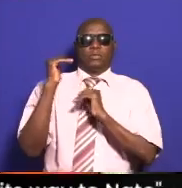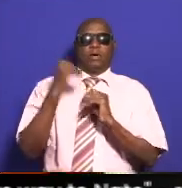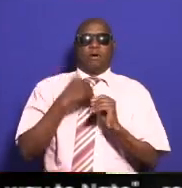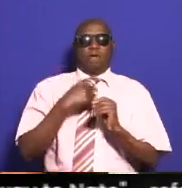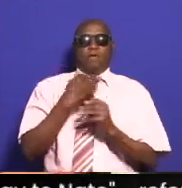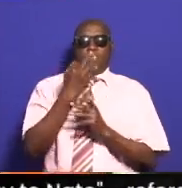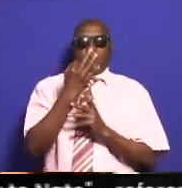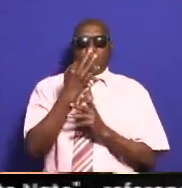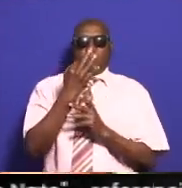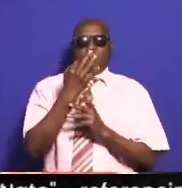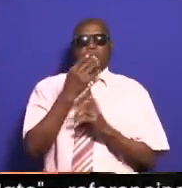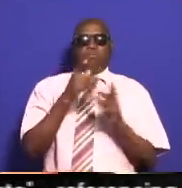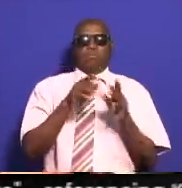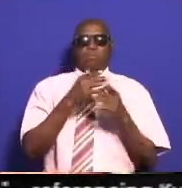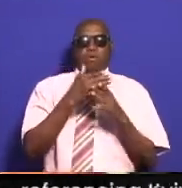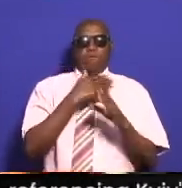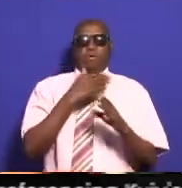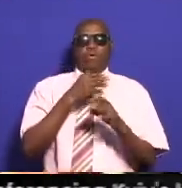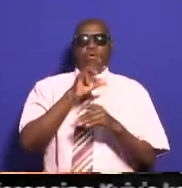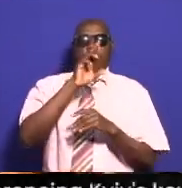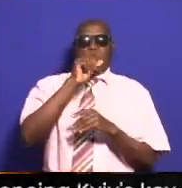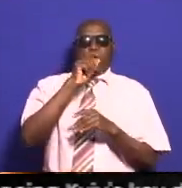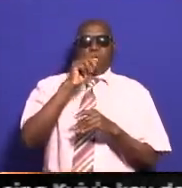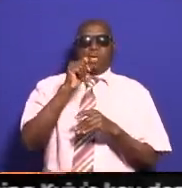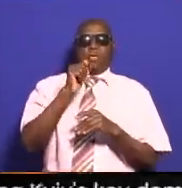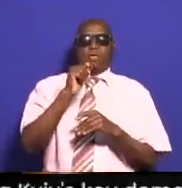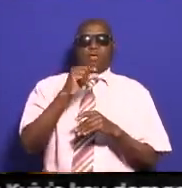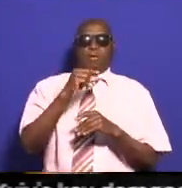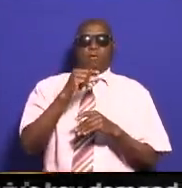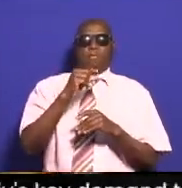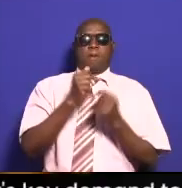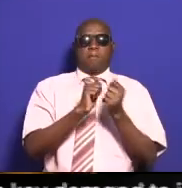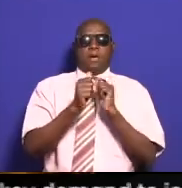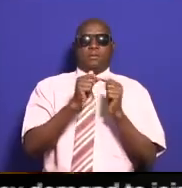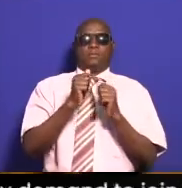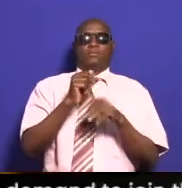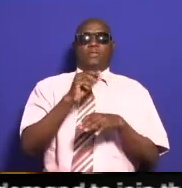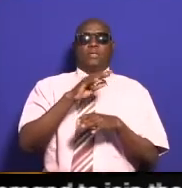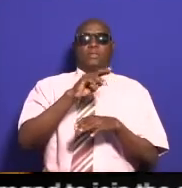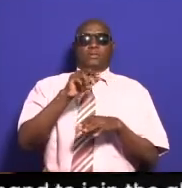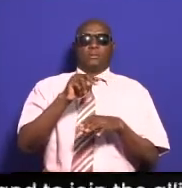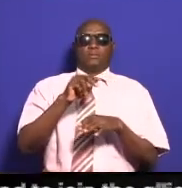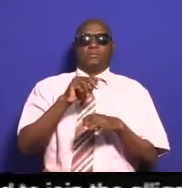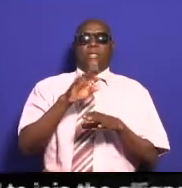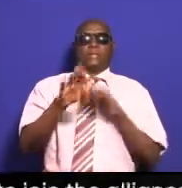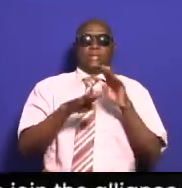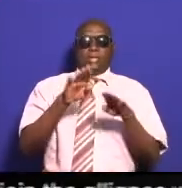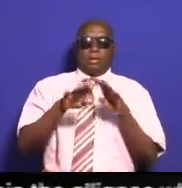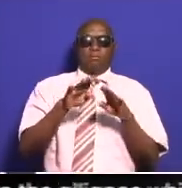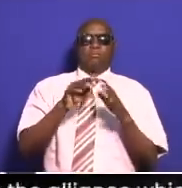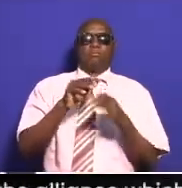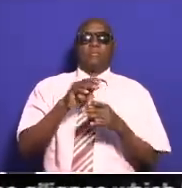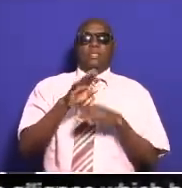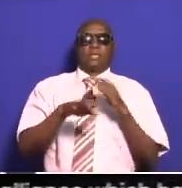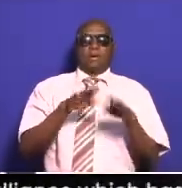matches before a ranking match on the final day. All the matches are taking place at the Nyayo National Stadium in Nairobi.